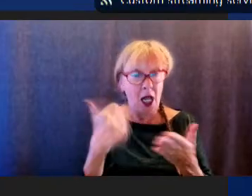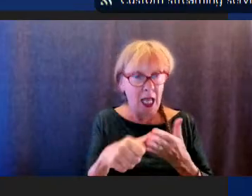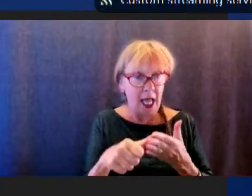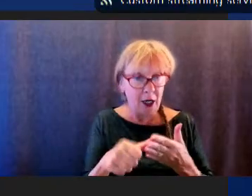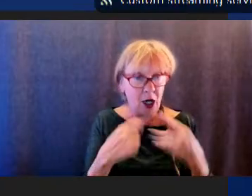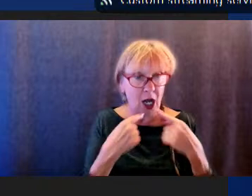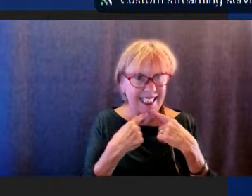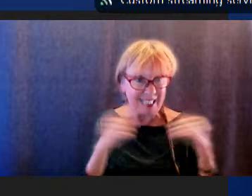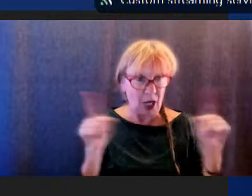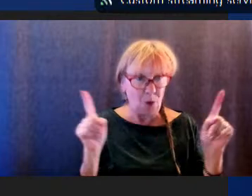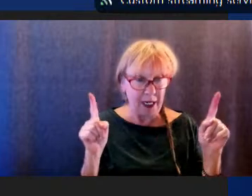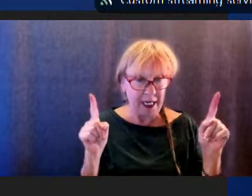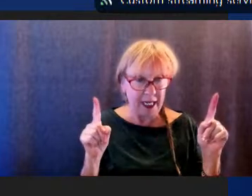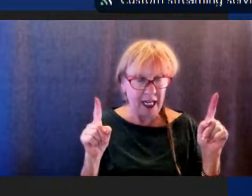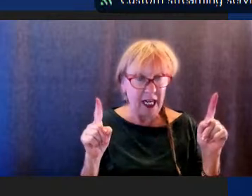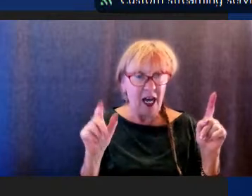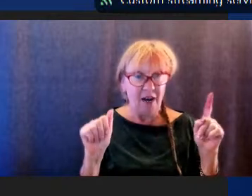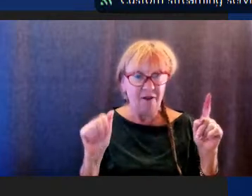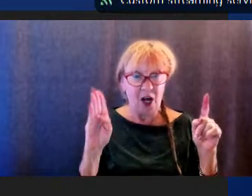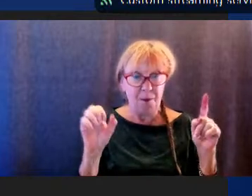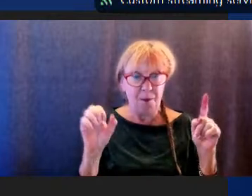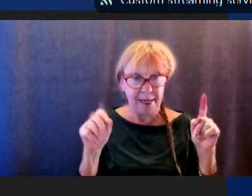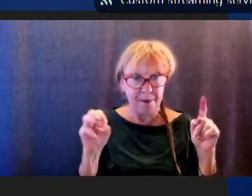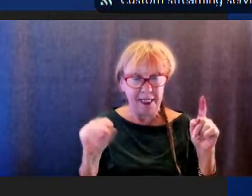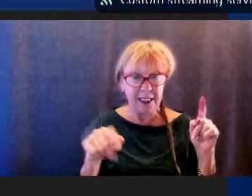call our debris removal hotline at